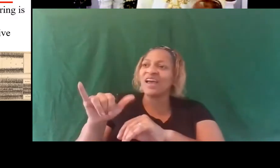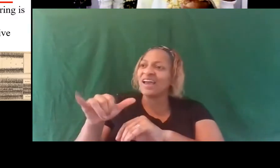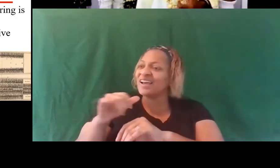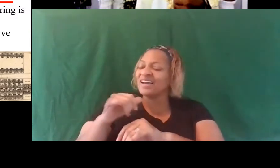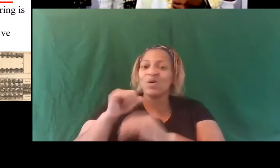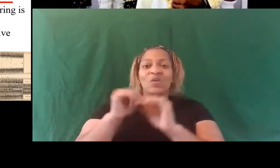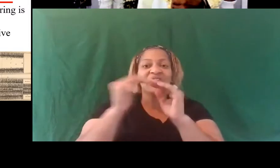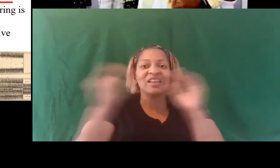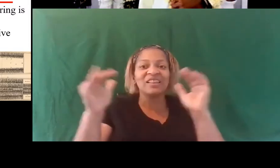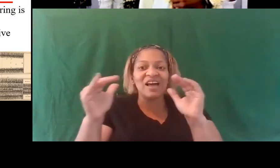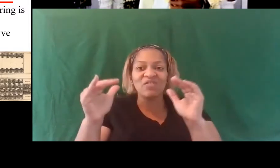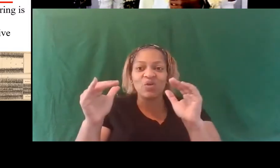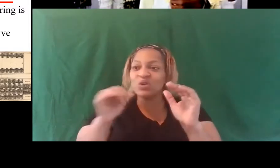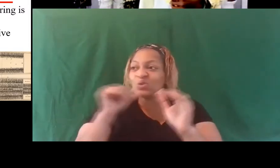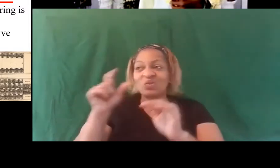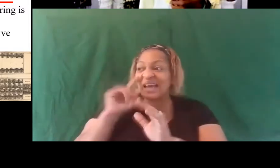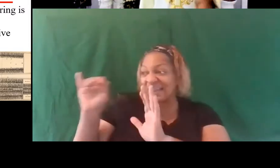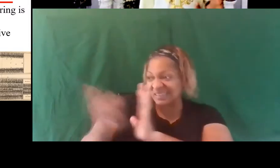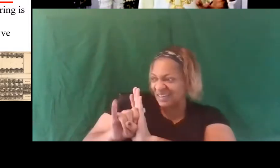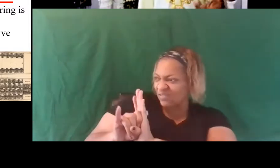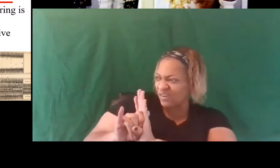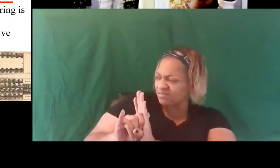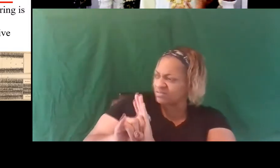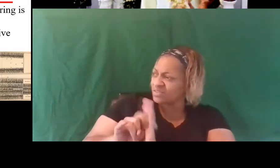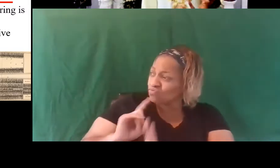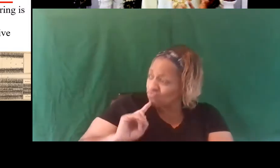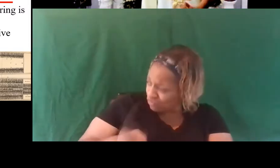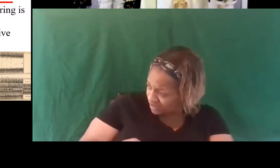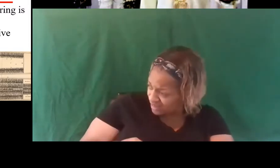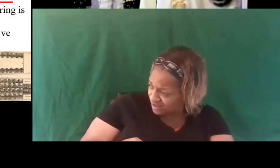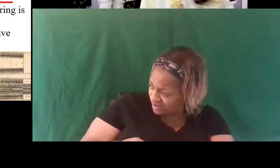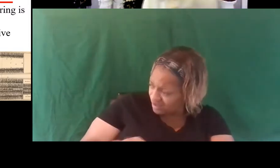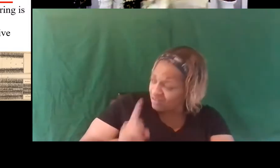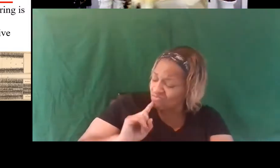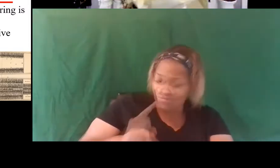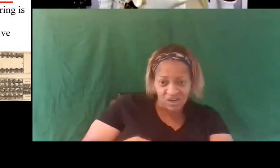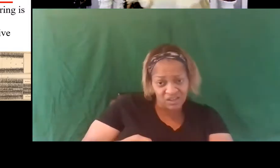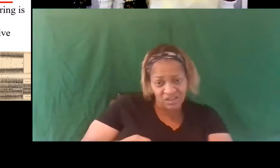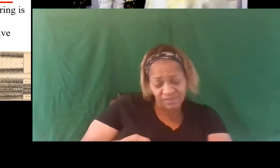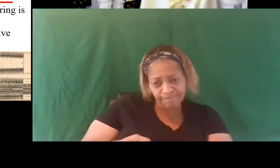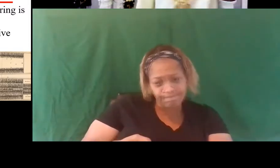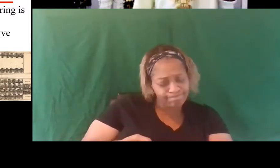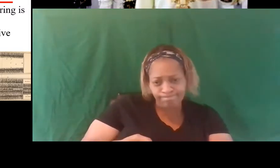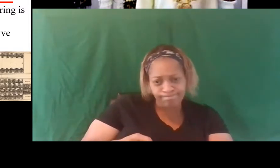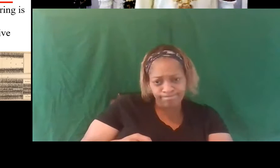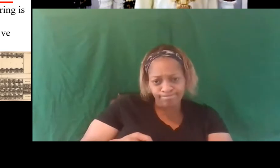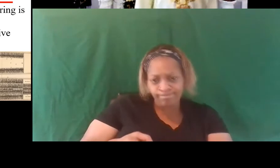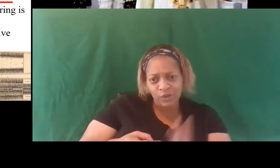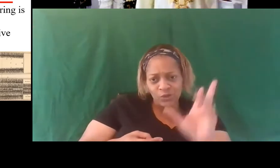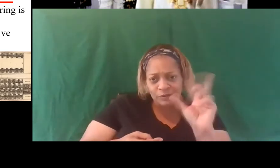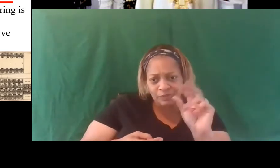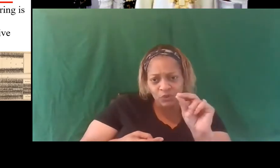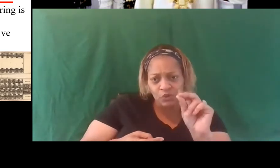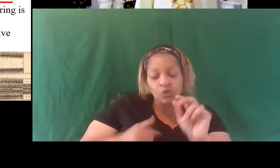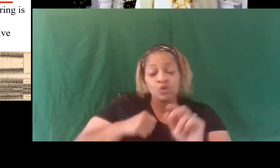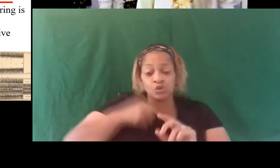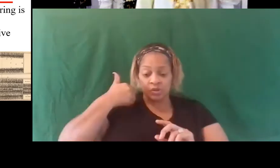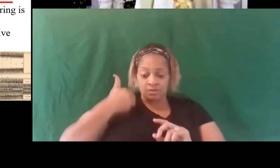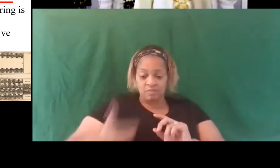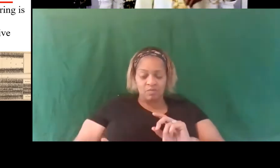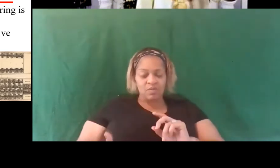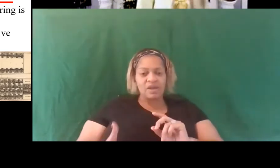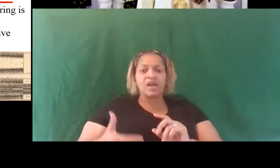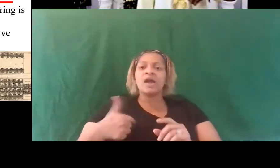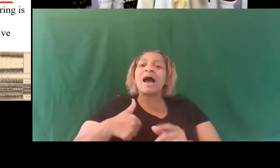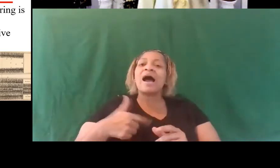Really? Really? Is that what we do now? No. So we understand, what am I being invited